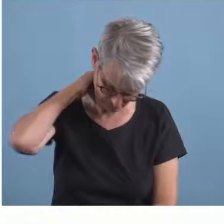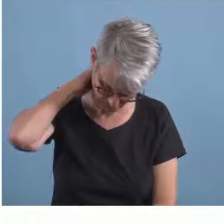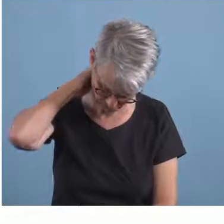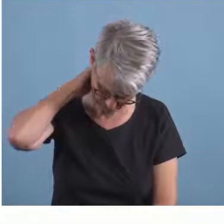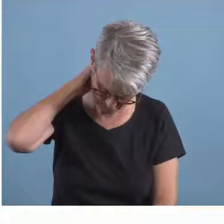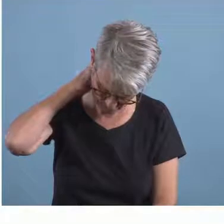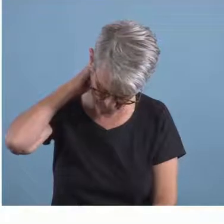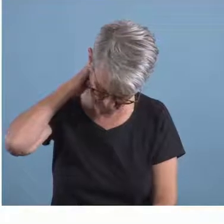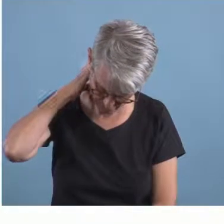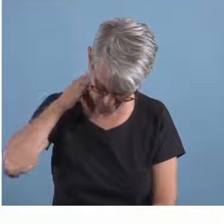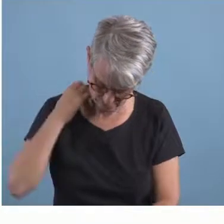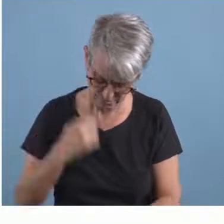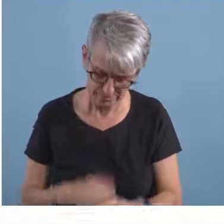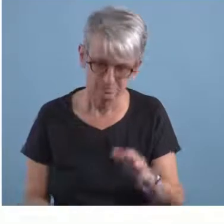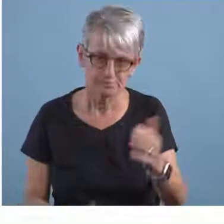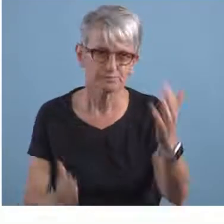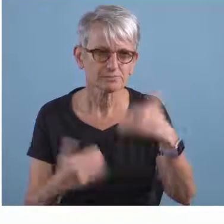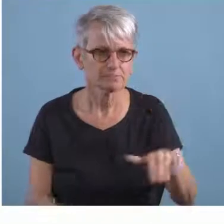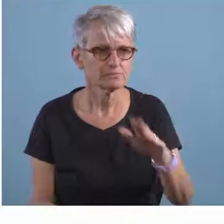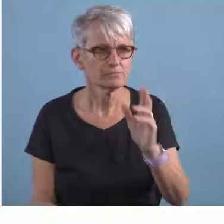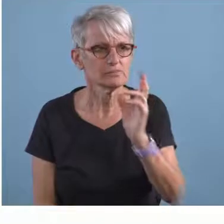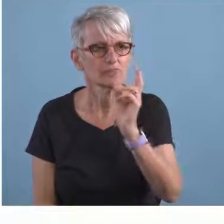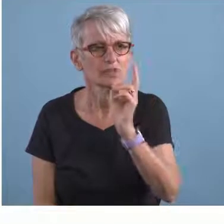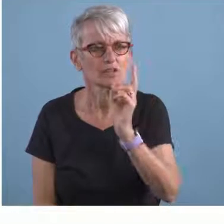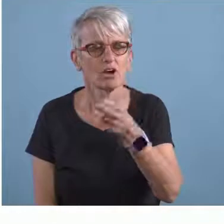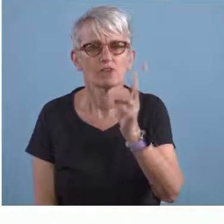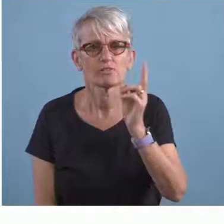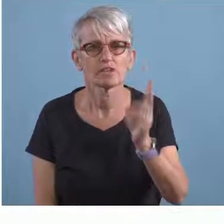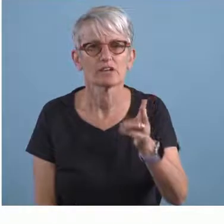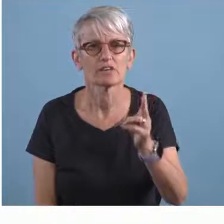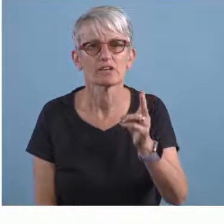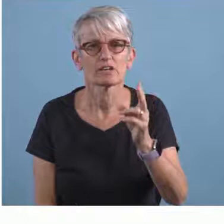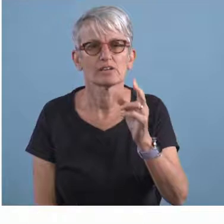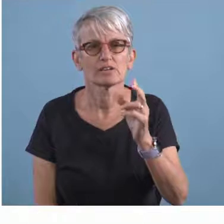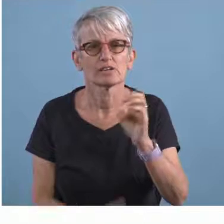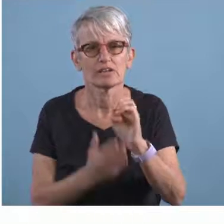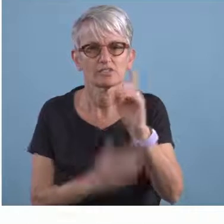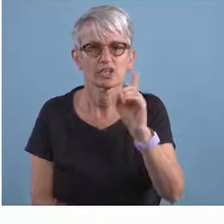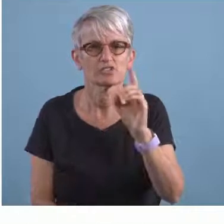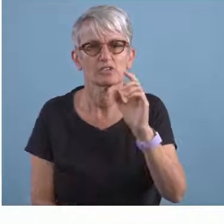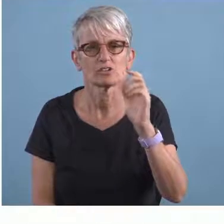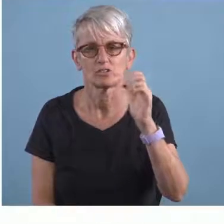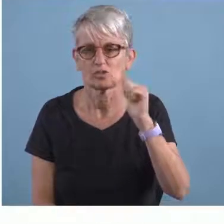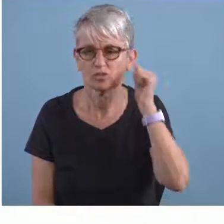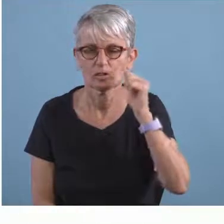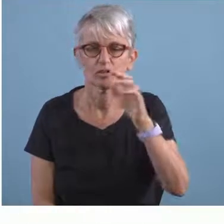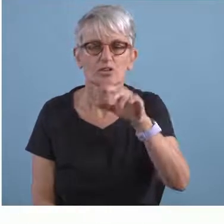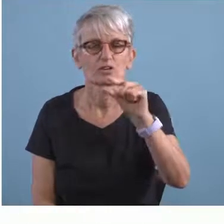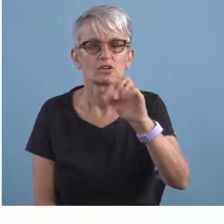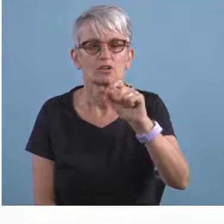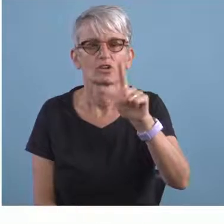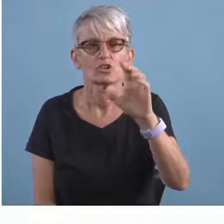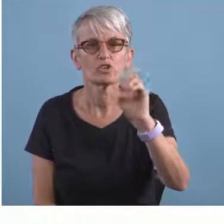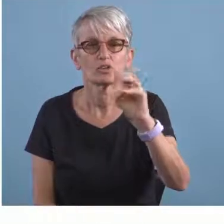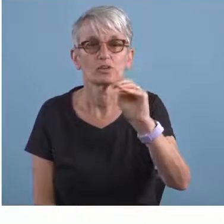Let's see, hard of hearing educational audiologists here, yay. I've had great success with Google Meet for remote